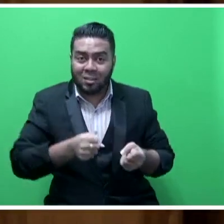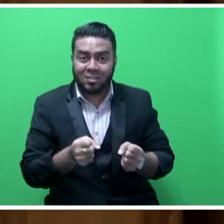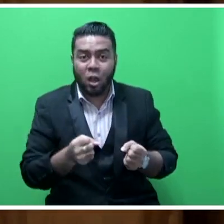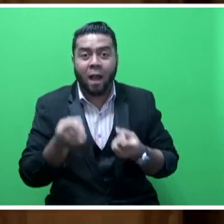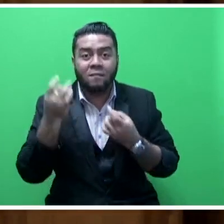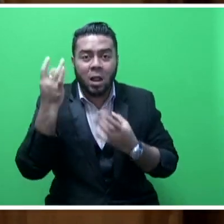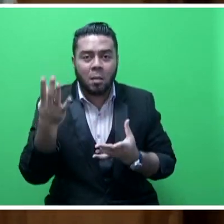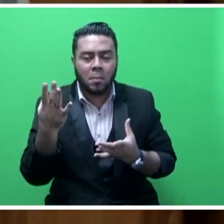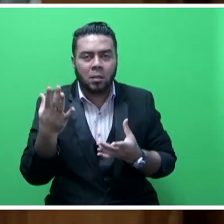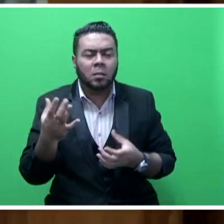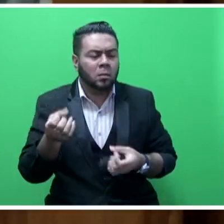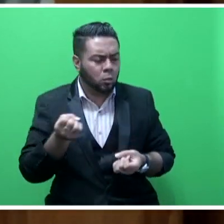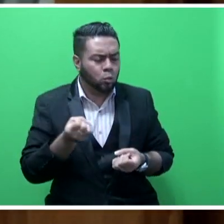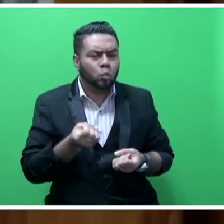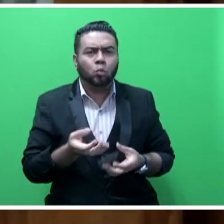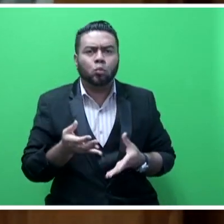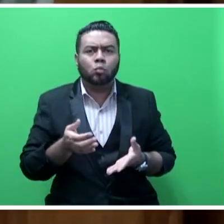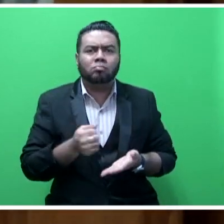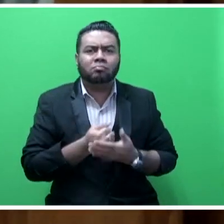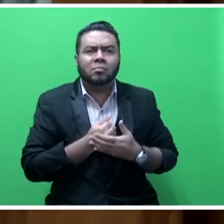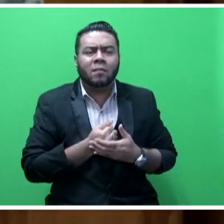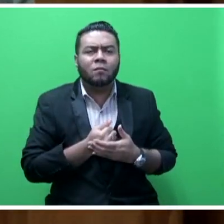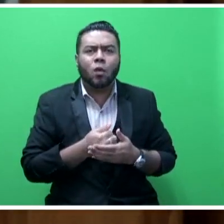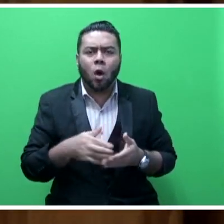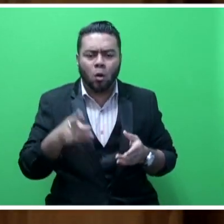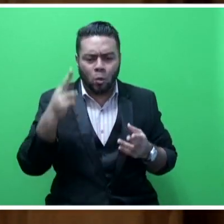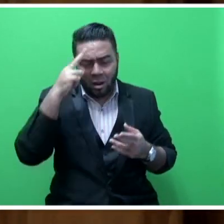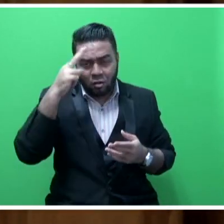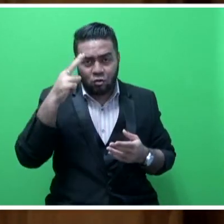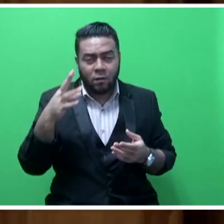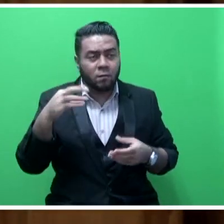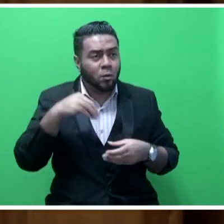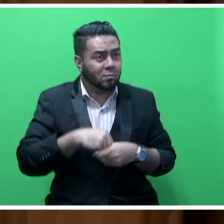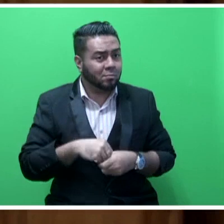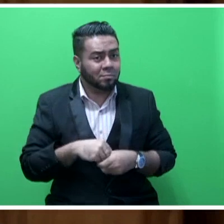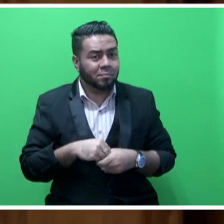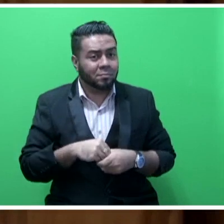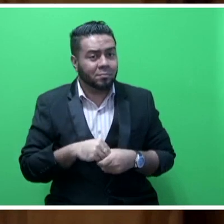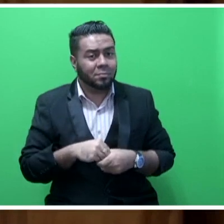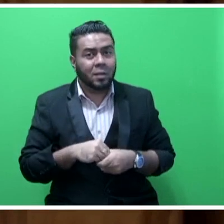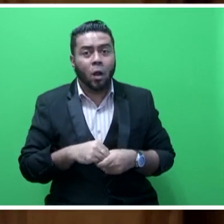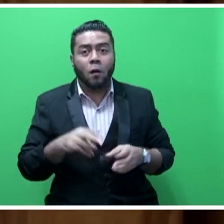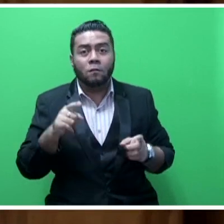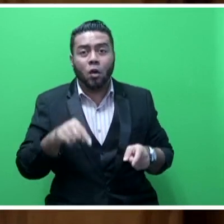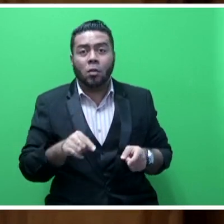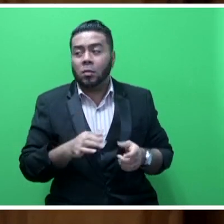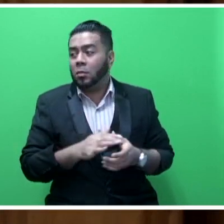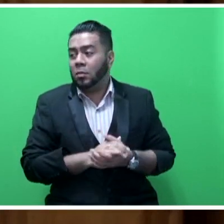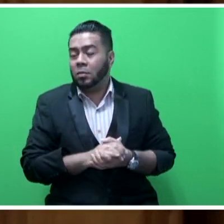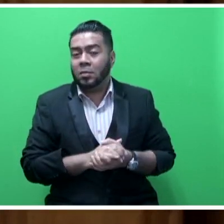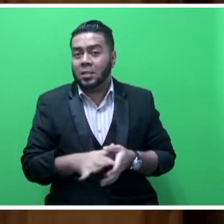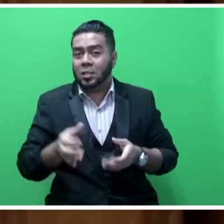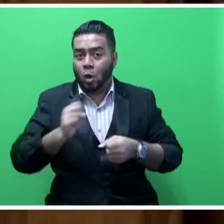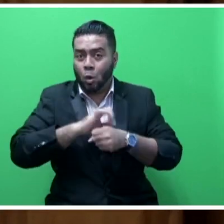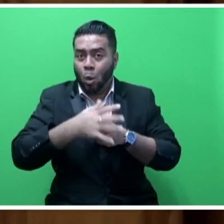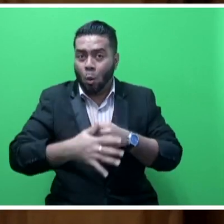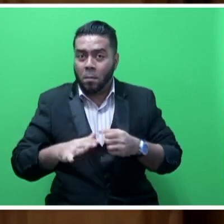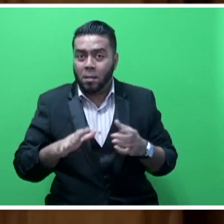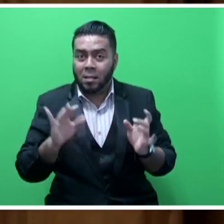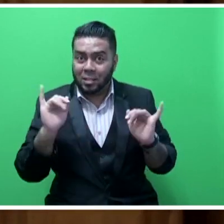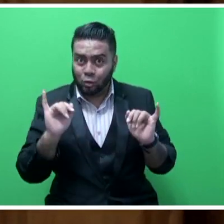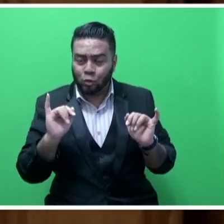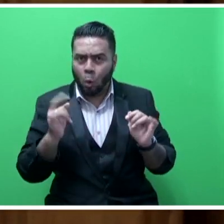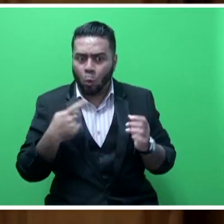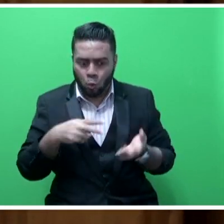available to spare our nation for this catastrophic impact of this global pandemic,